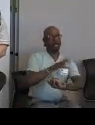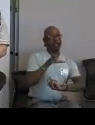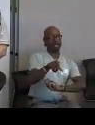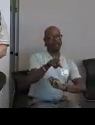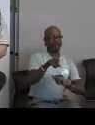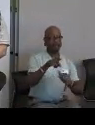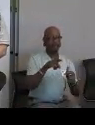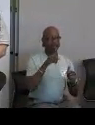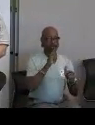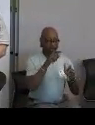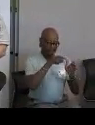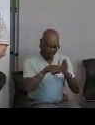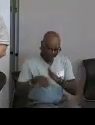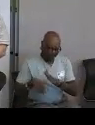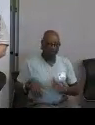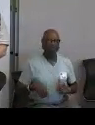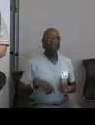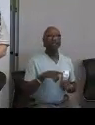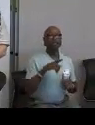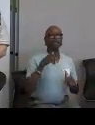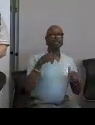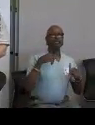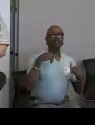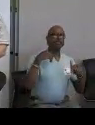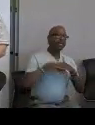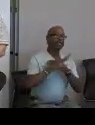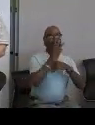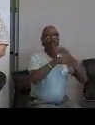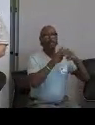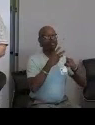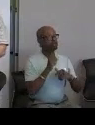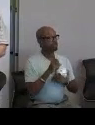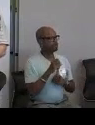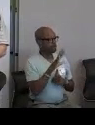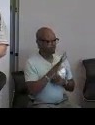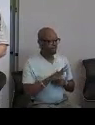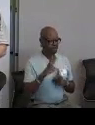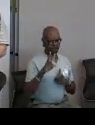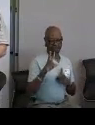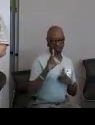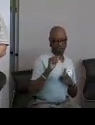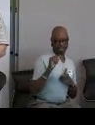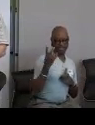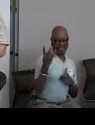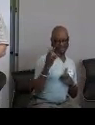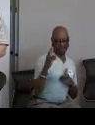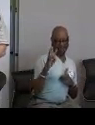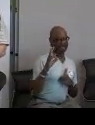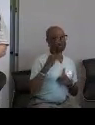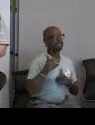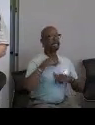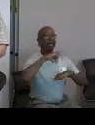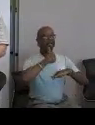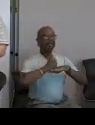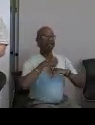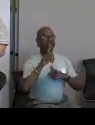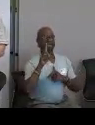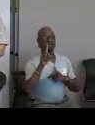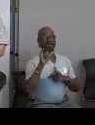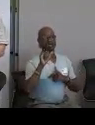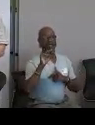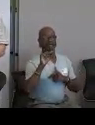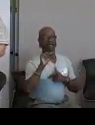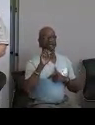themselves within our world. And so around 2017, I founded the Dimensions